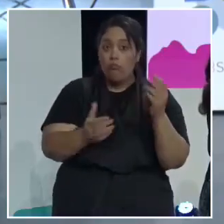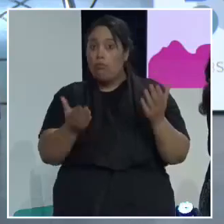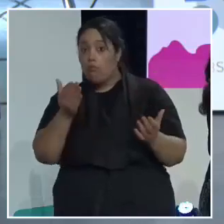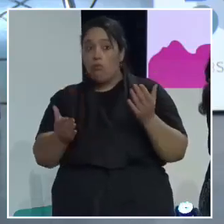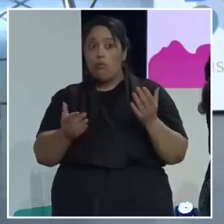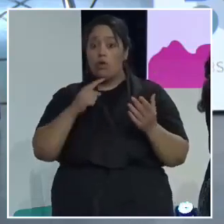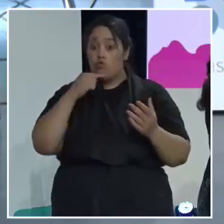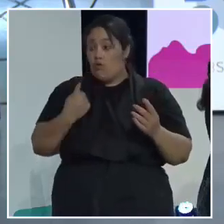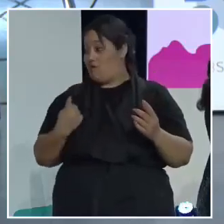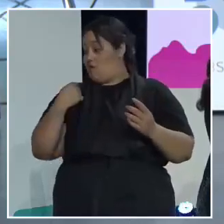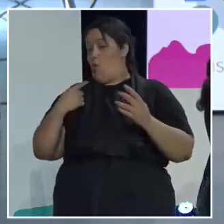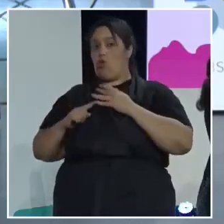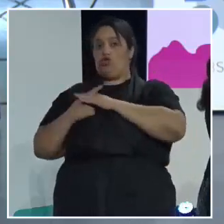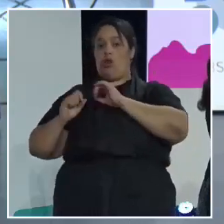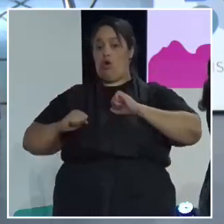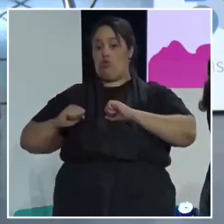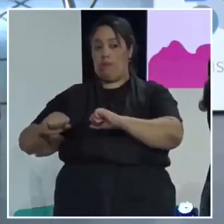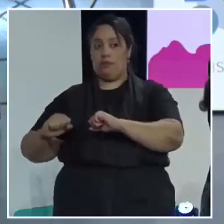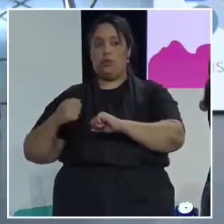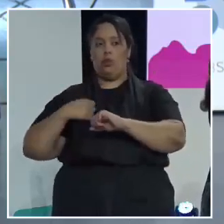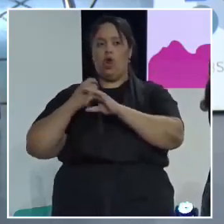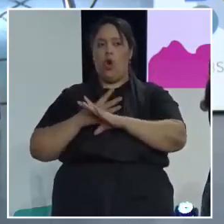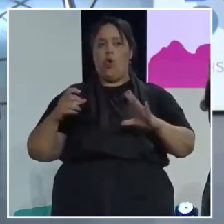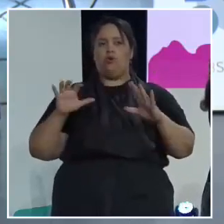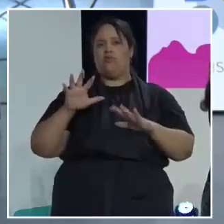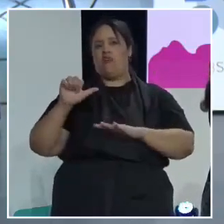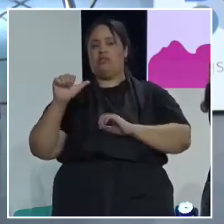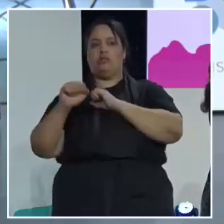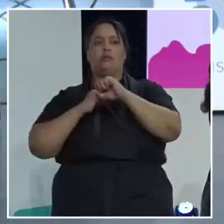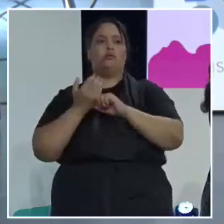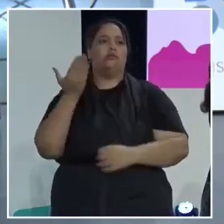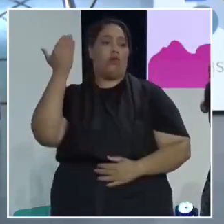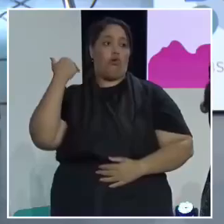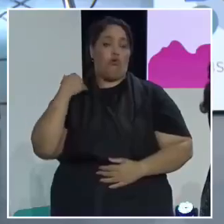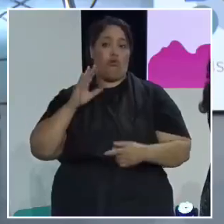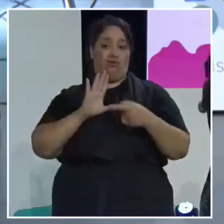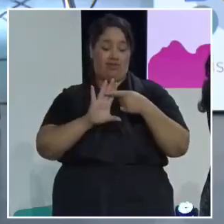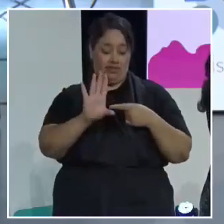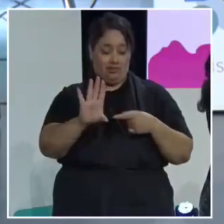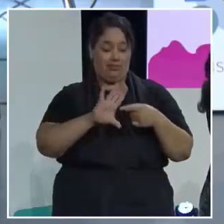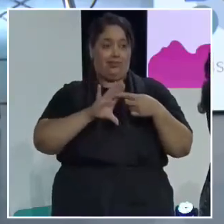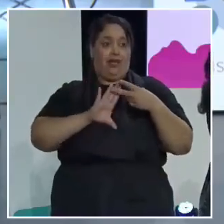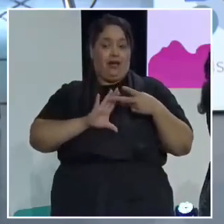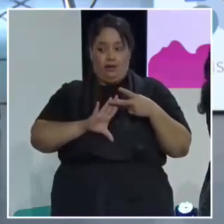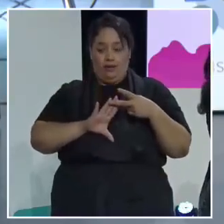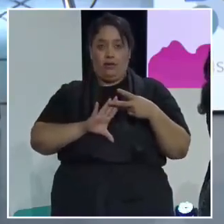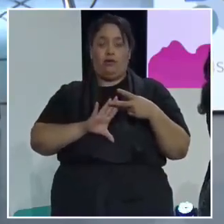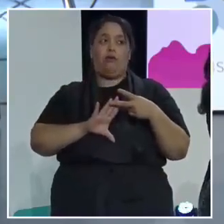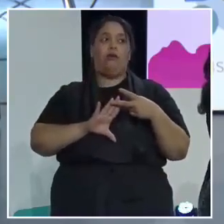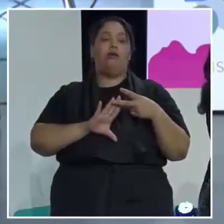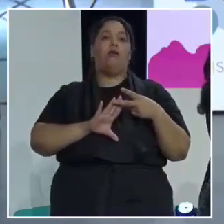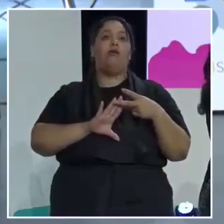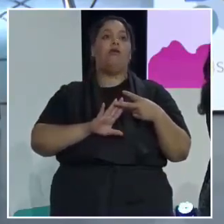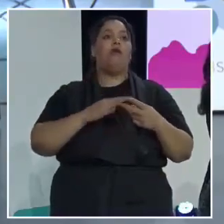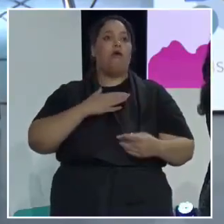agreement we launched about 6 or 5 years ago. That's the first thing. And second thing, yes, we